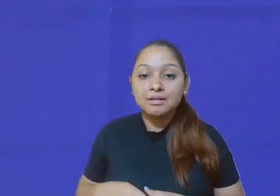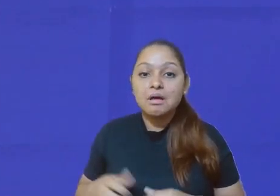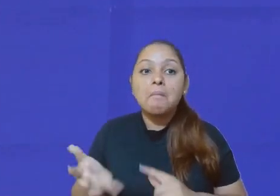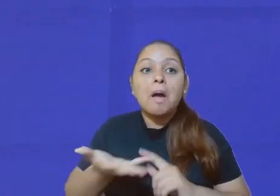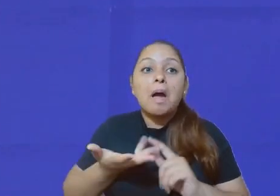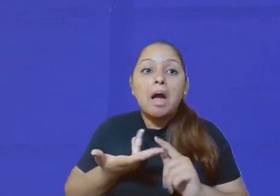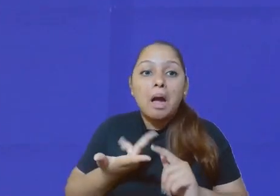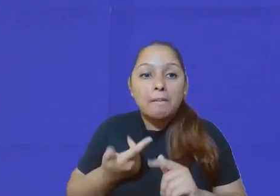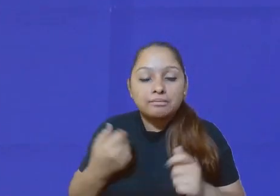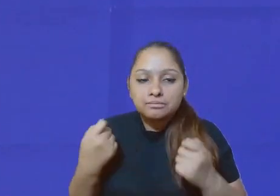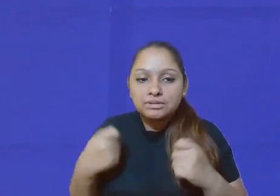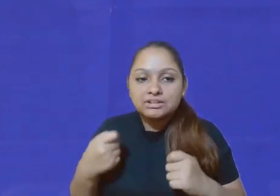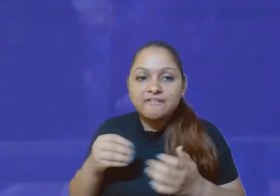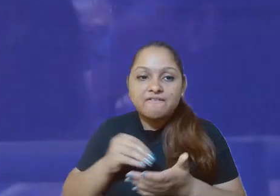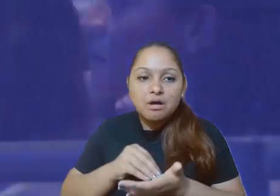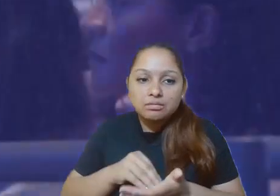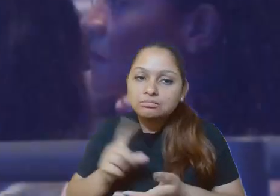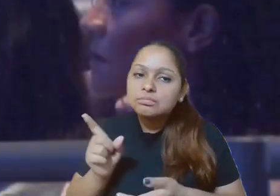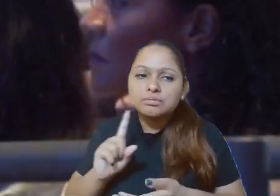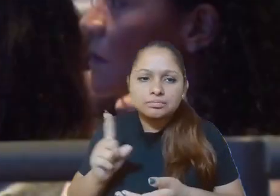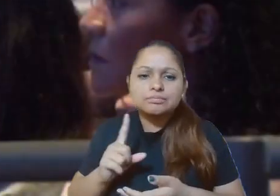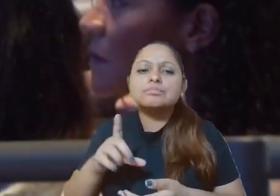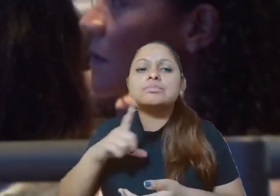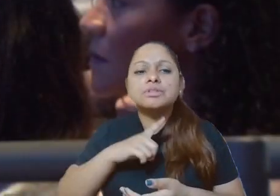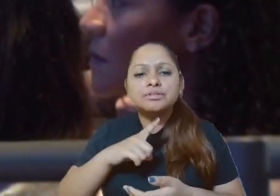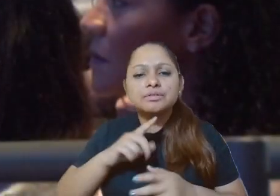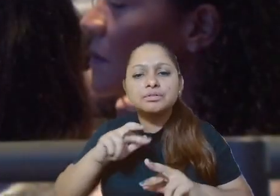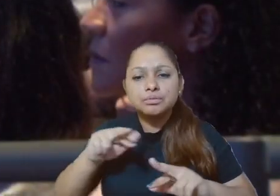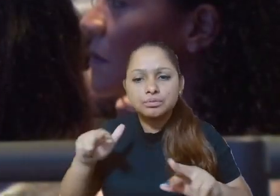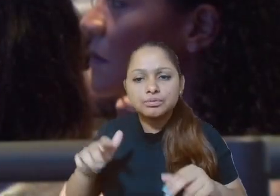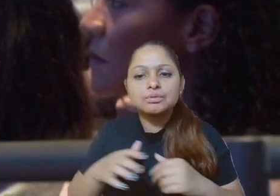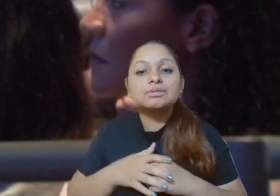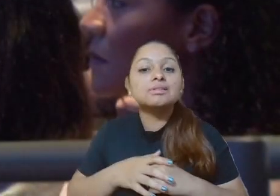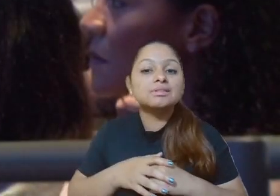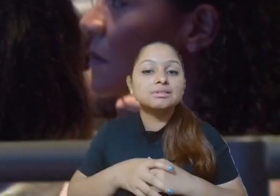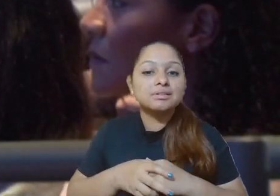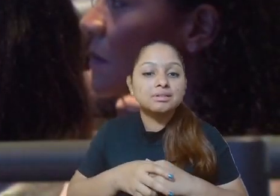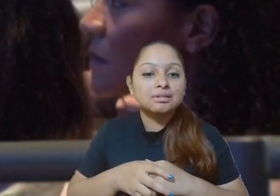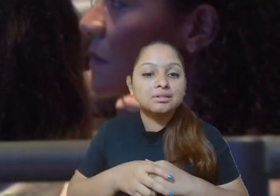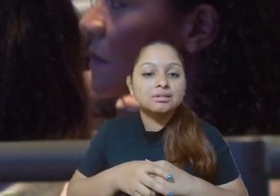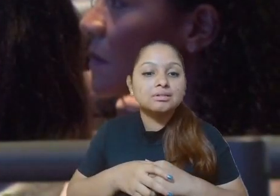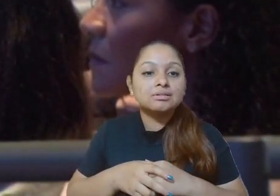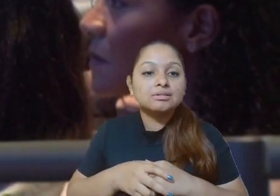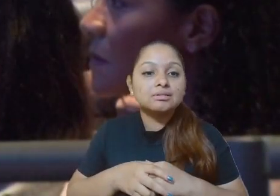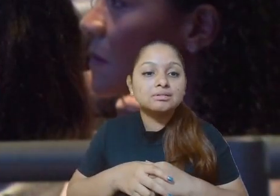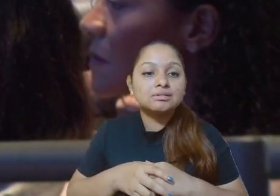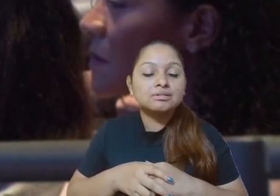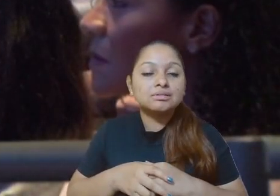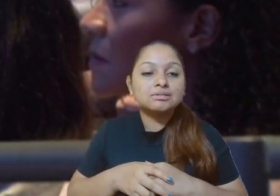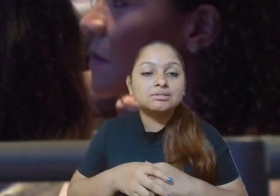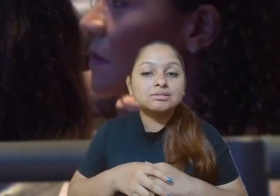I think that's to be close, to provide support, to work resiliency with the entrepreneurs.